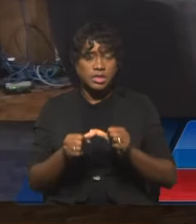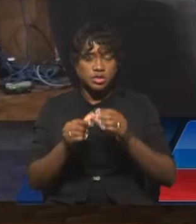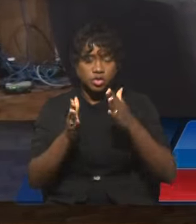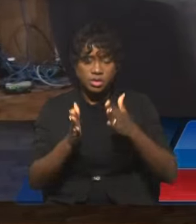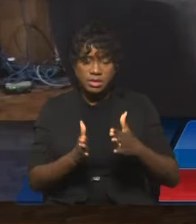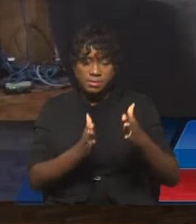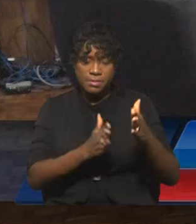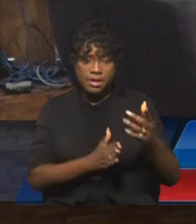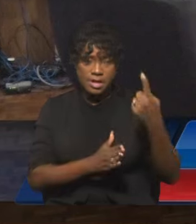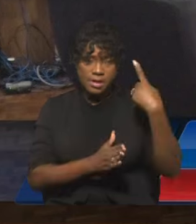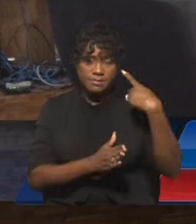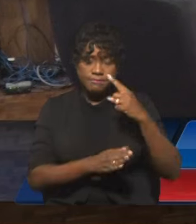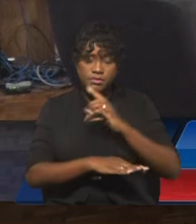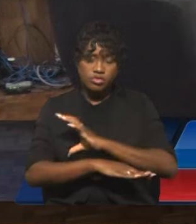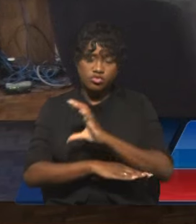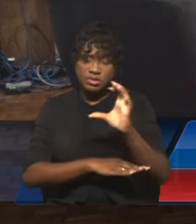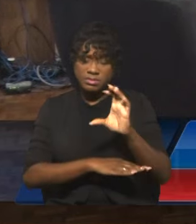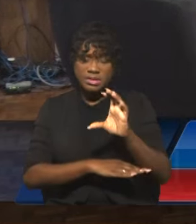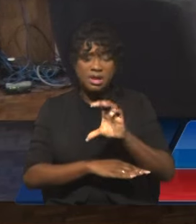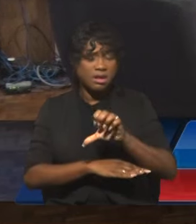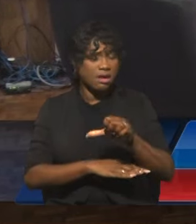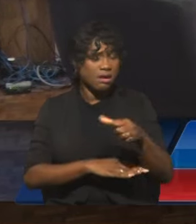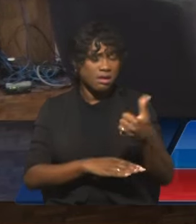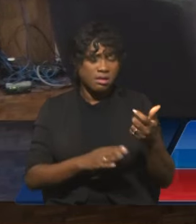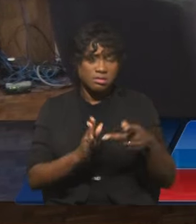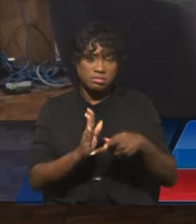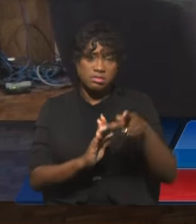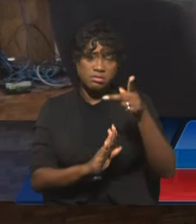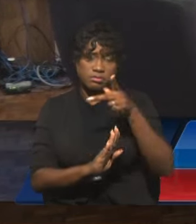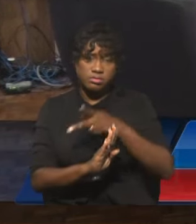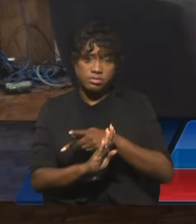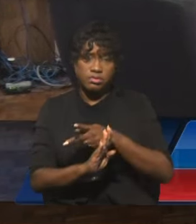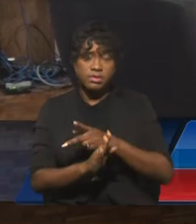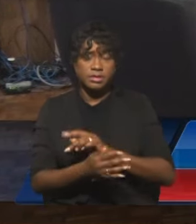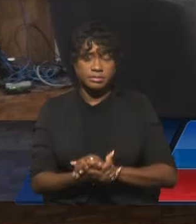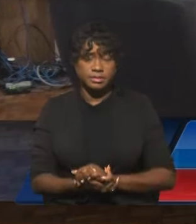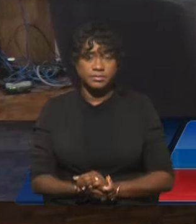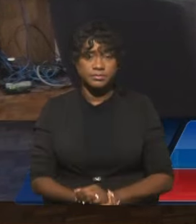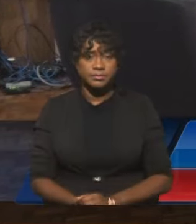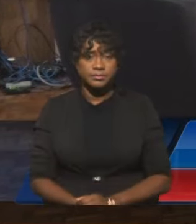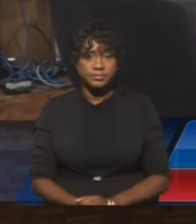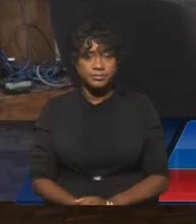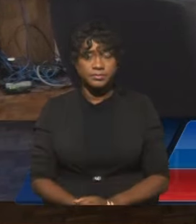and execute a number of other planned initiatives within the city. Jason John, TTT News.